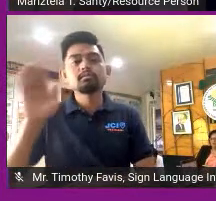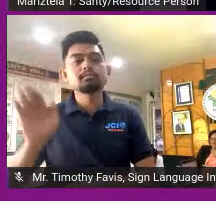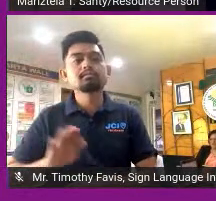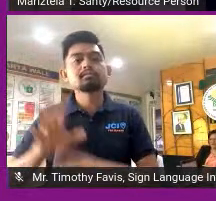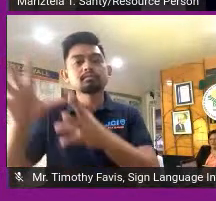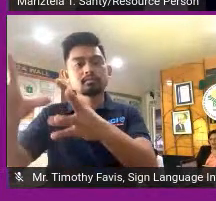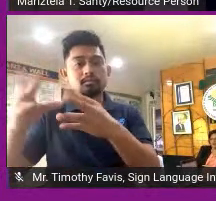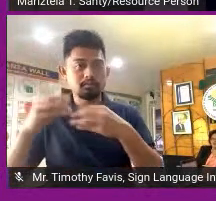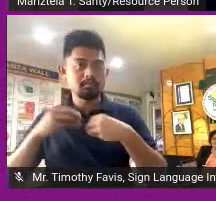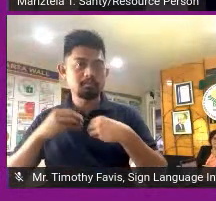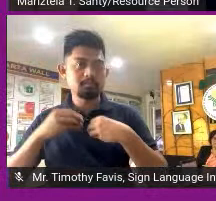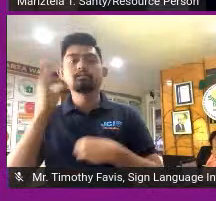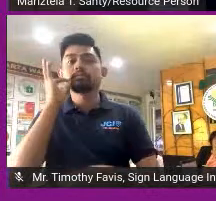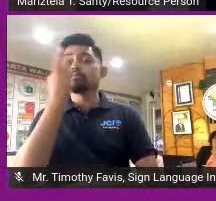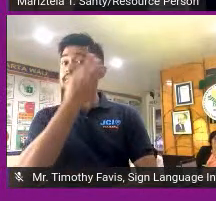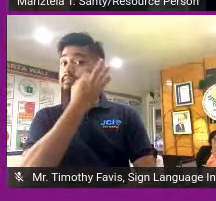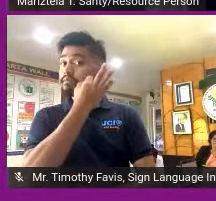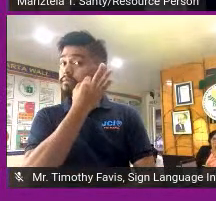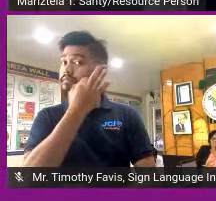How do you feel about this